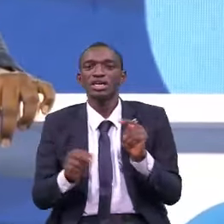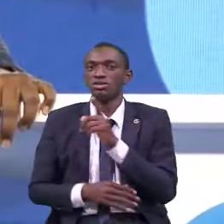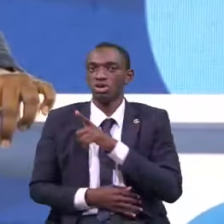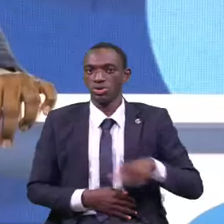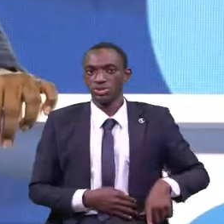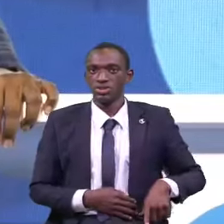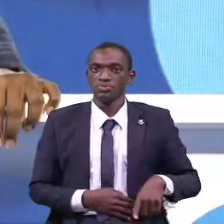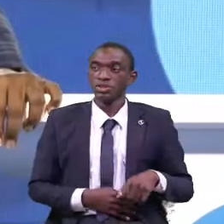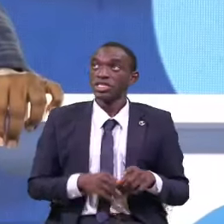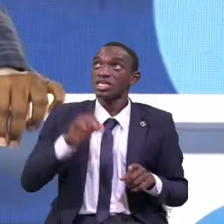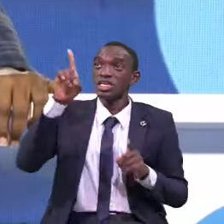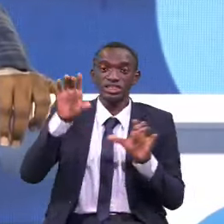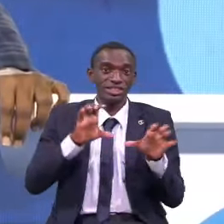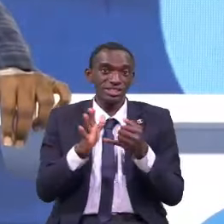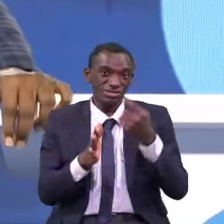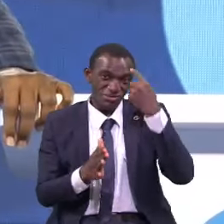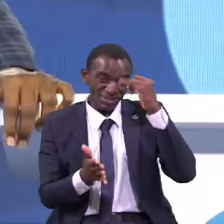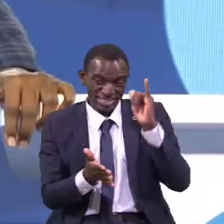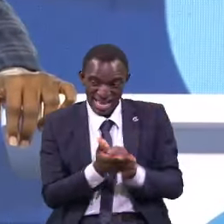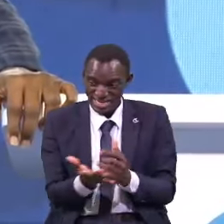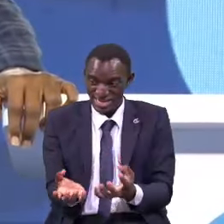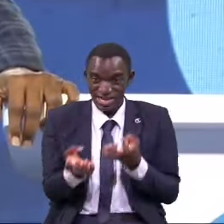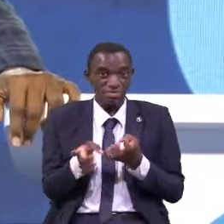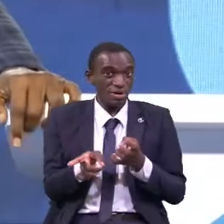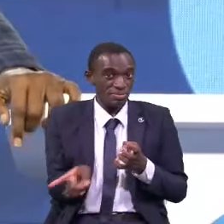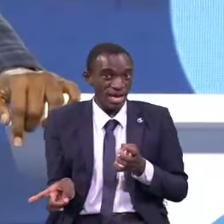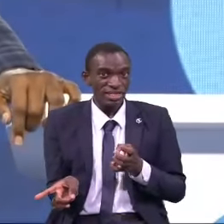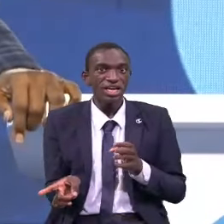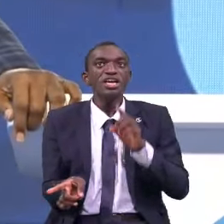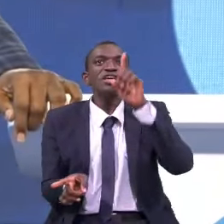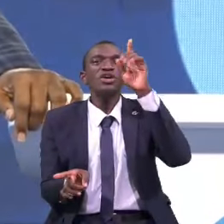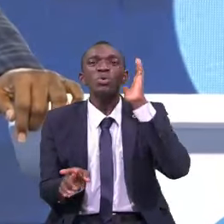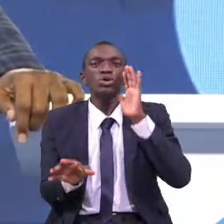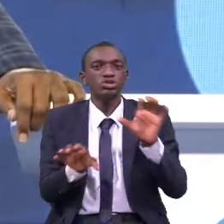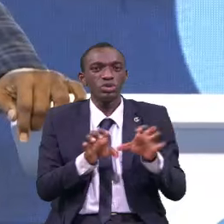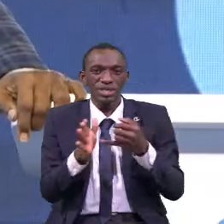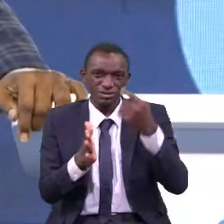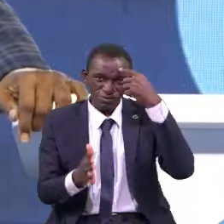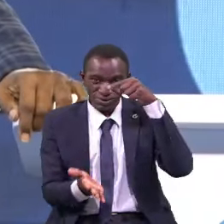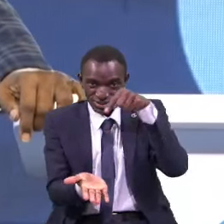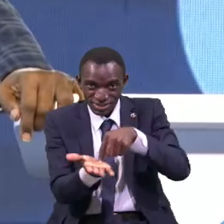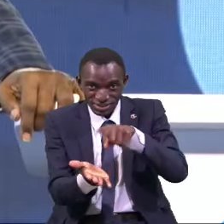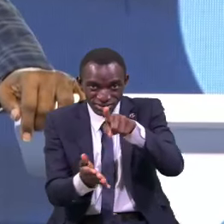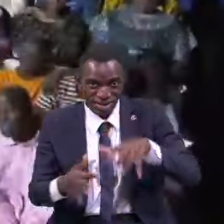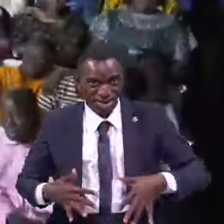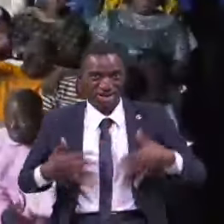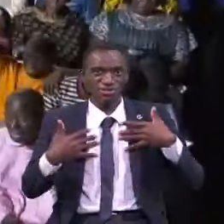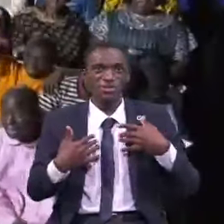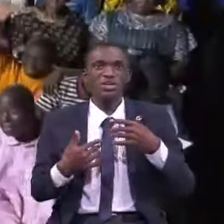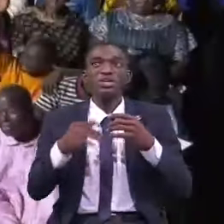leper. He will do it for this life. He will do it in your